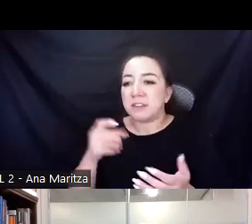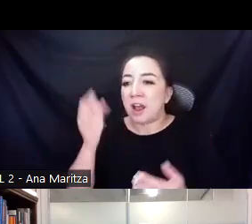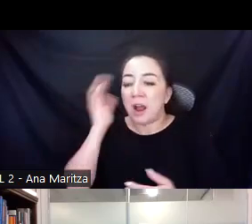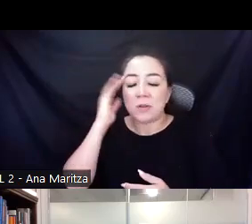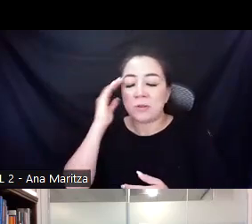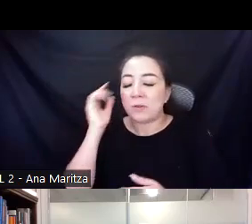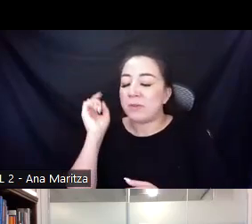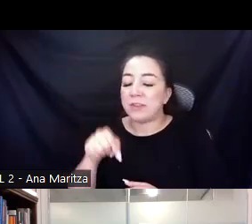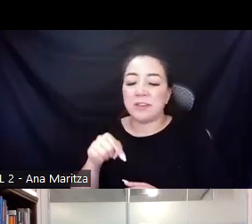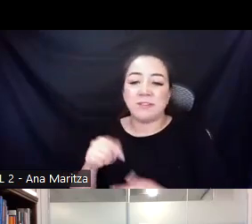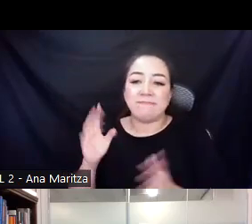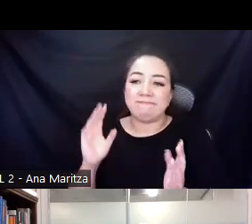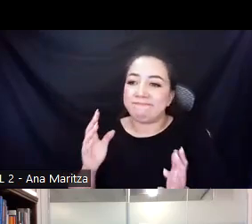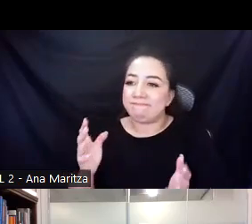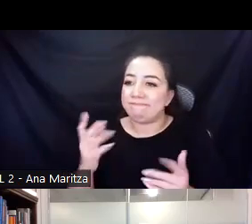is